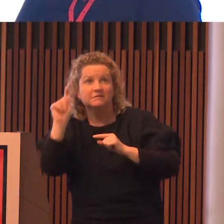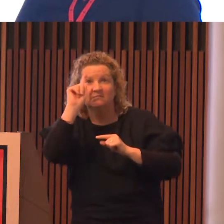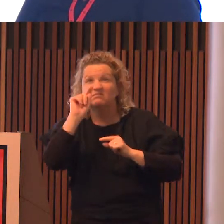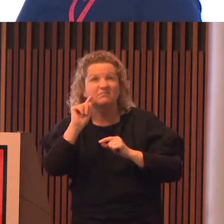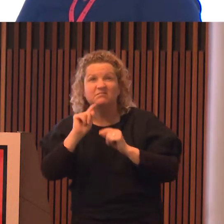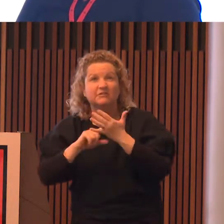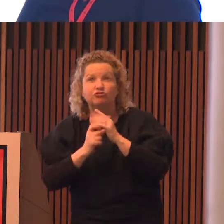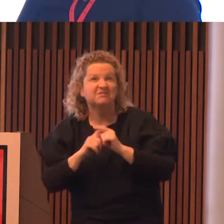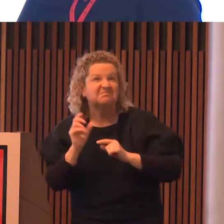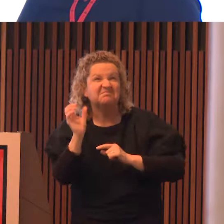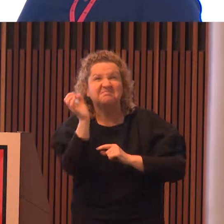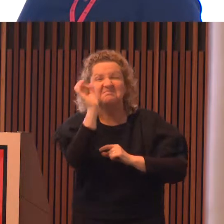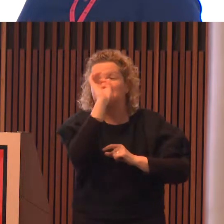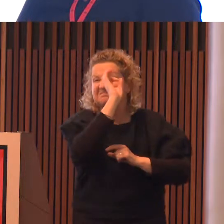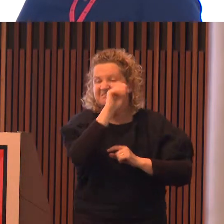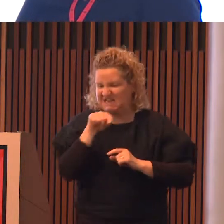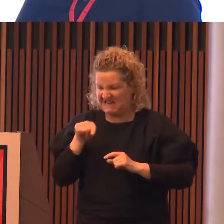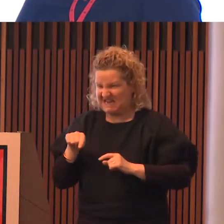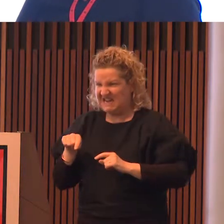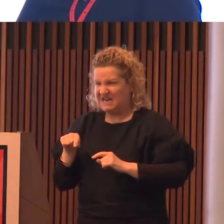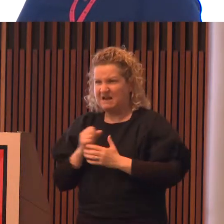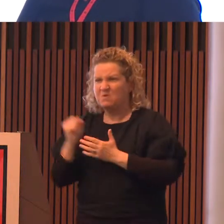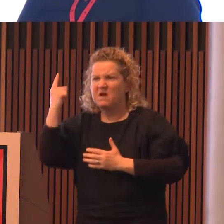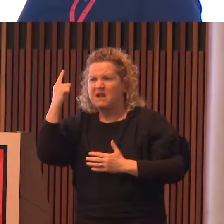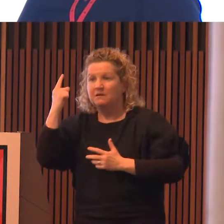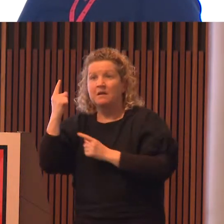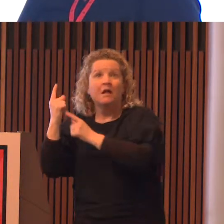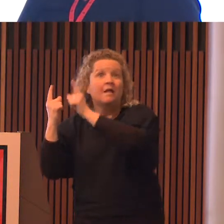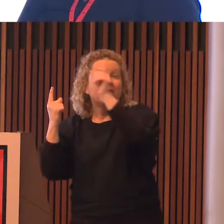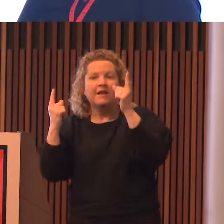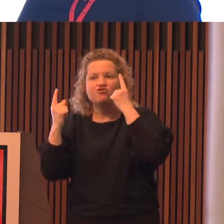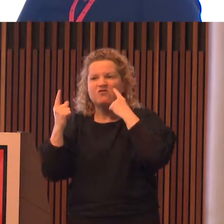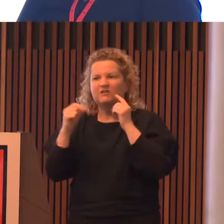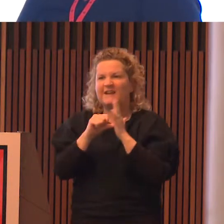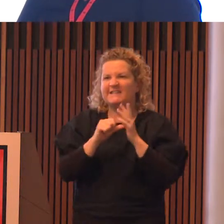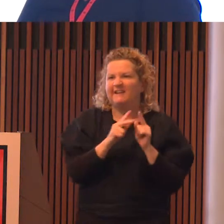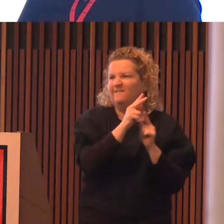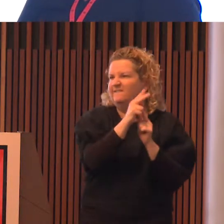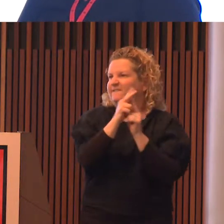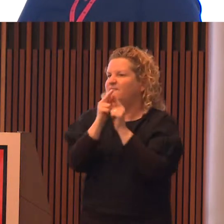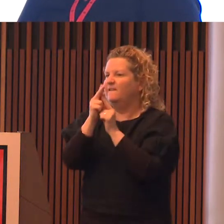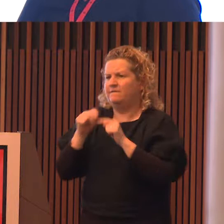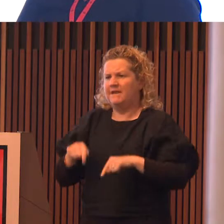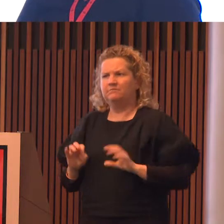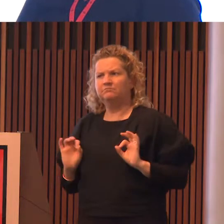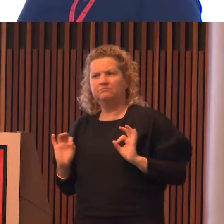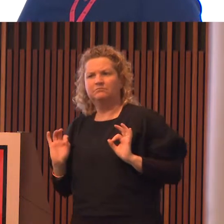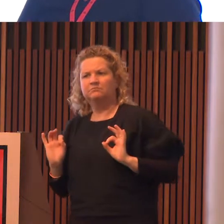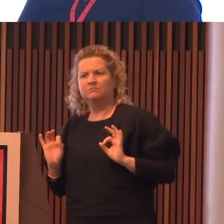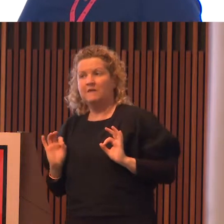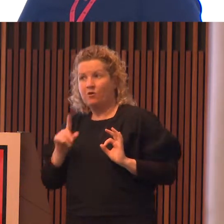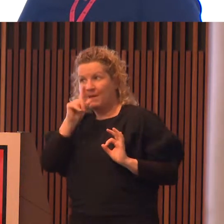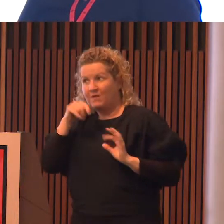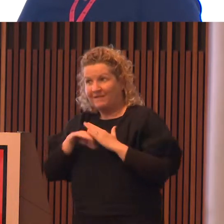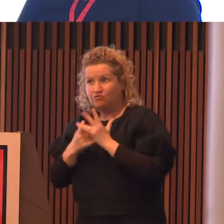The others are all trying really hard to get rid of the funding. And there are people in the room who have been fighting